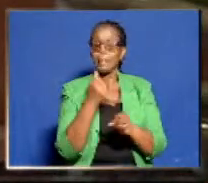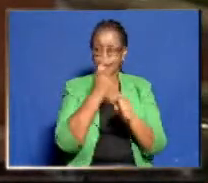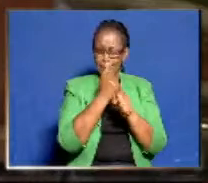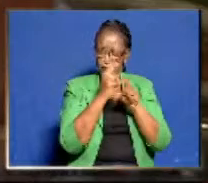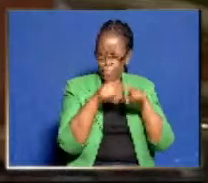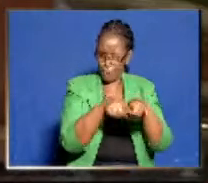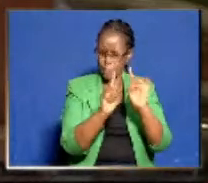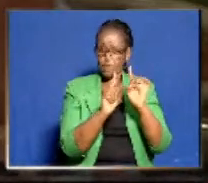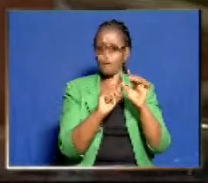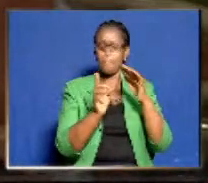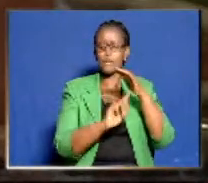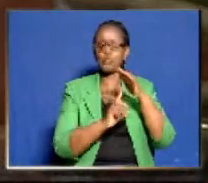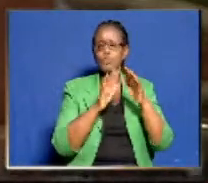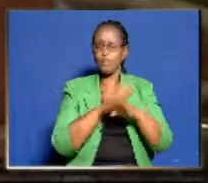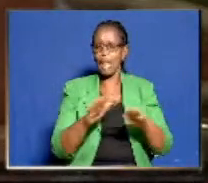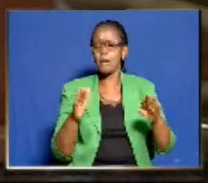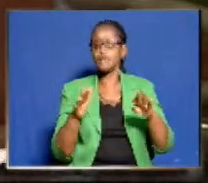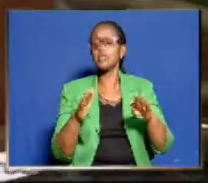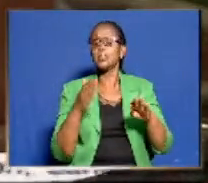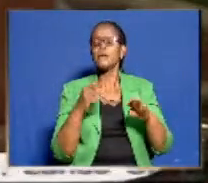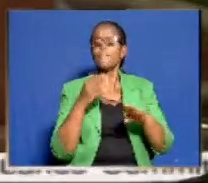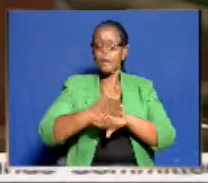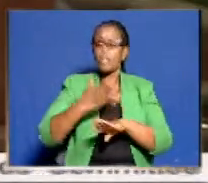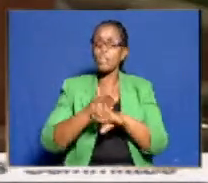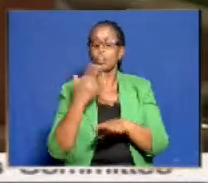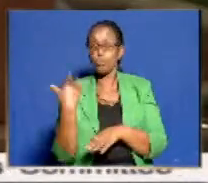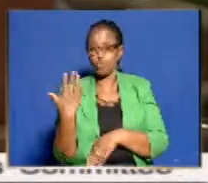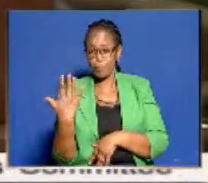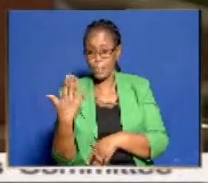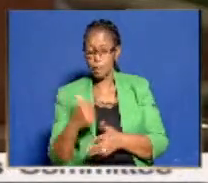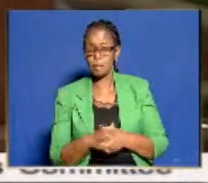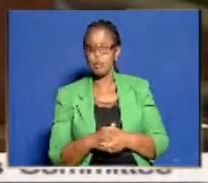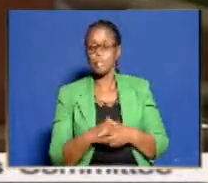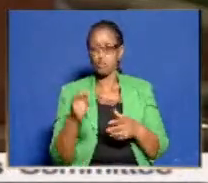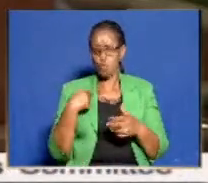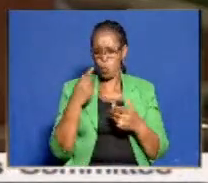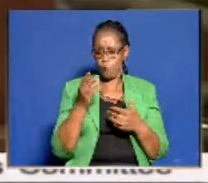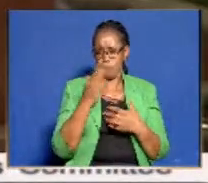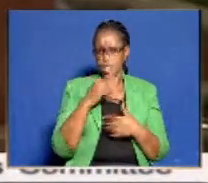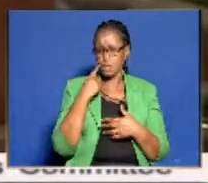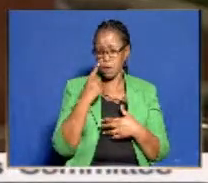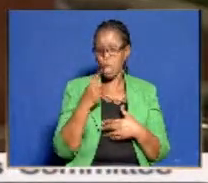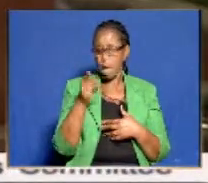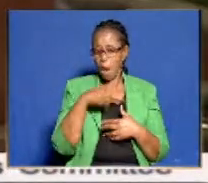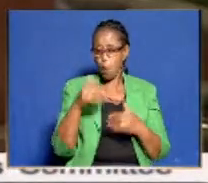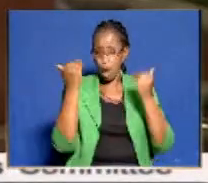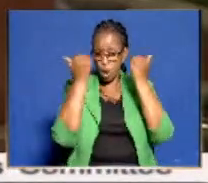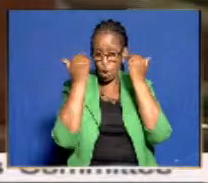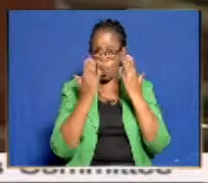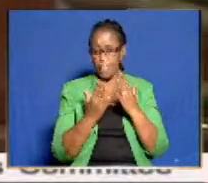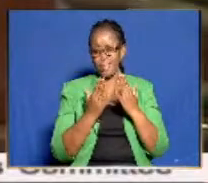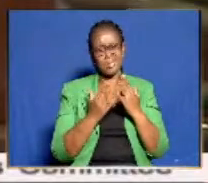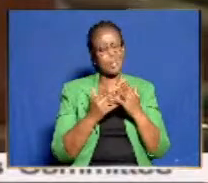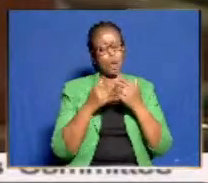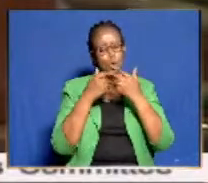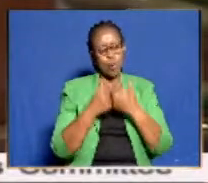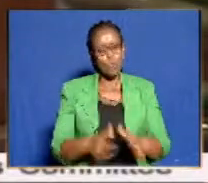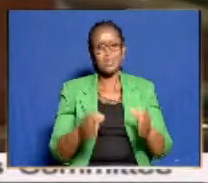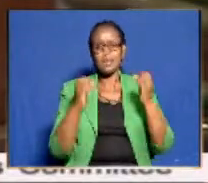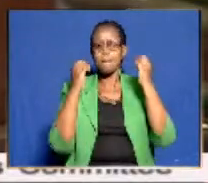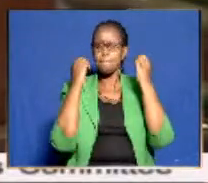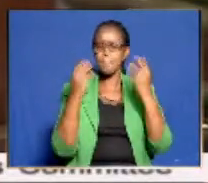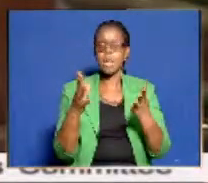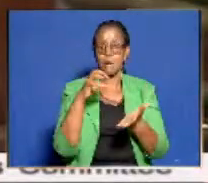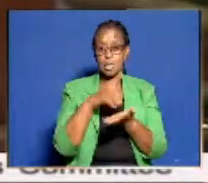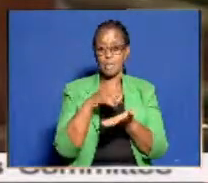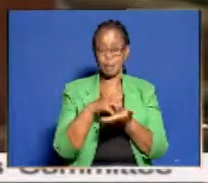the departmental committee is very keen on this matter because we realize that our own lawyers are losing so many cases and